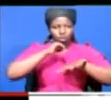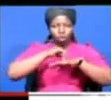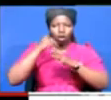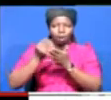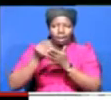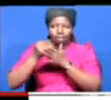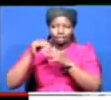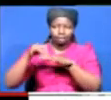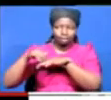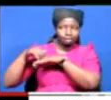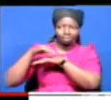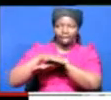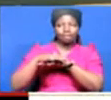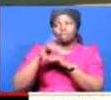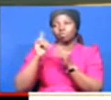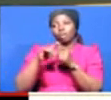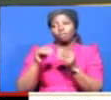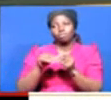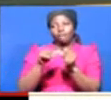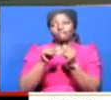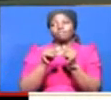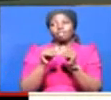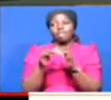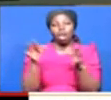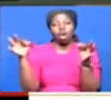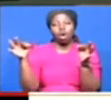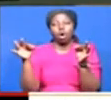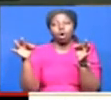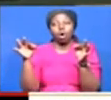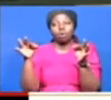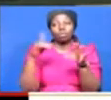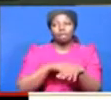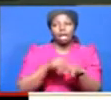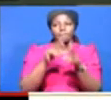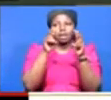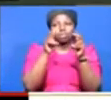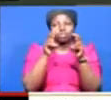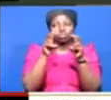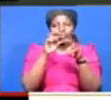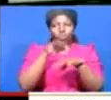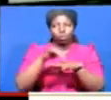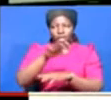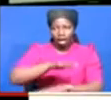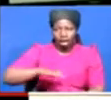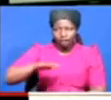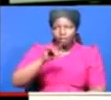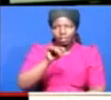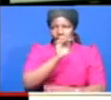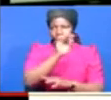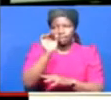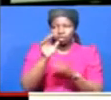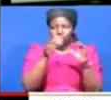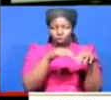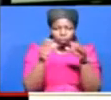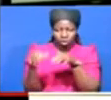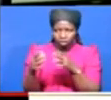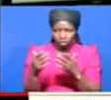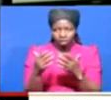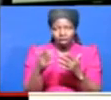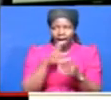to address the long-standing issue in complex environments. The day calls upon communities, it calls upon